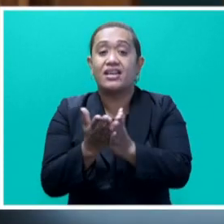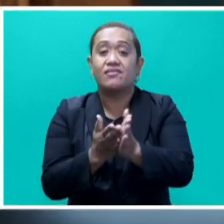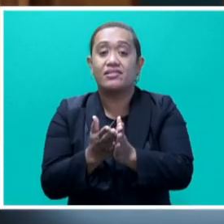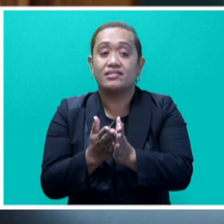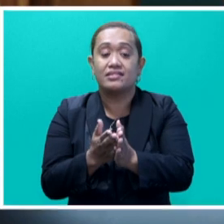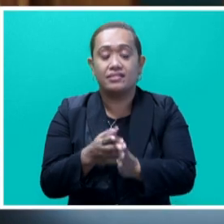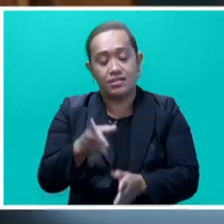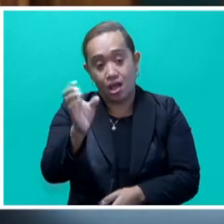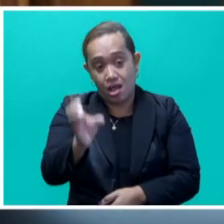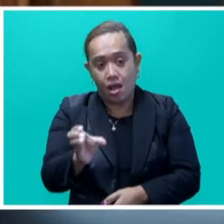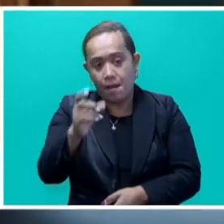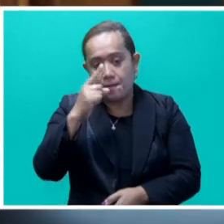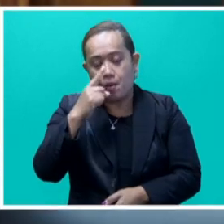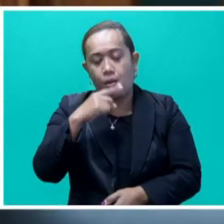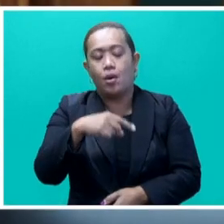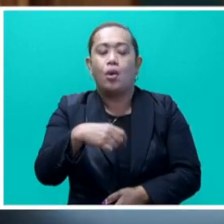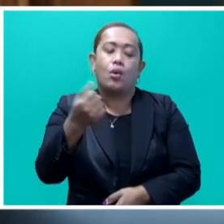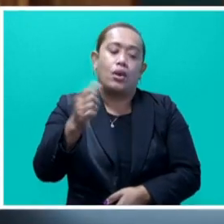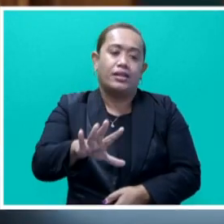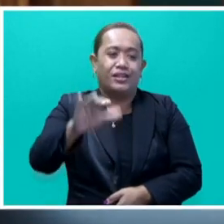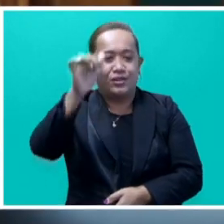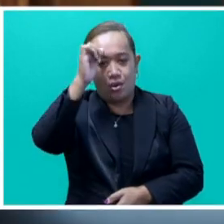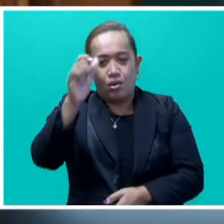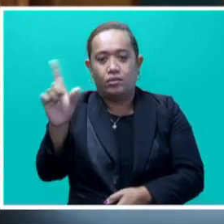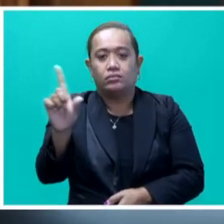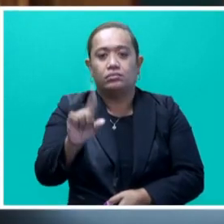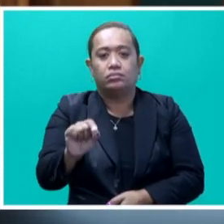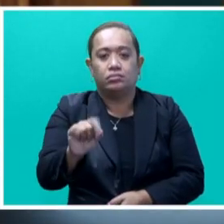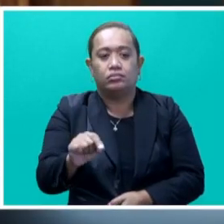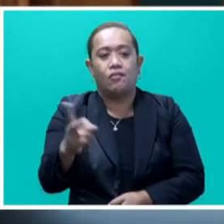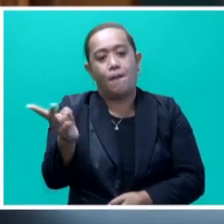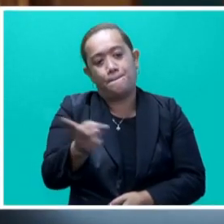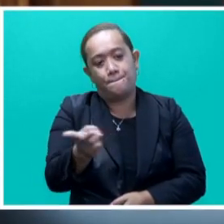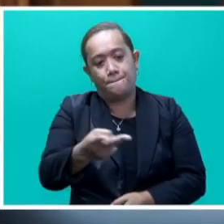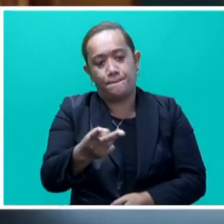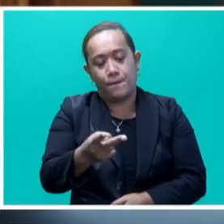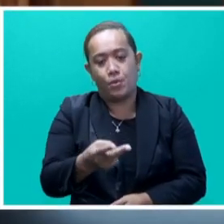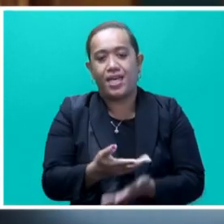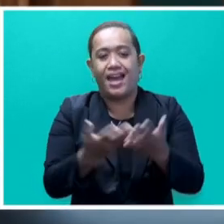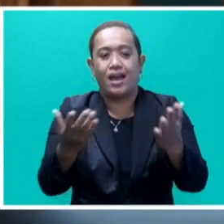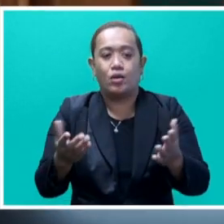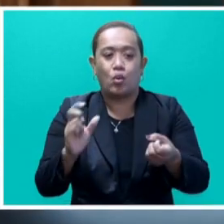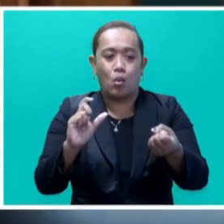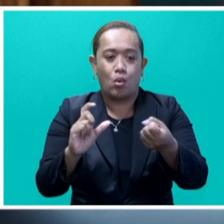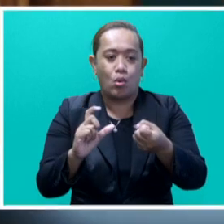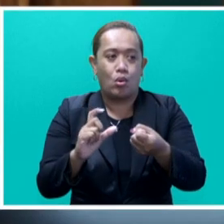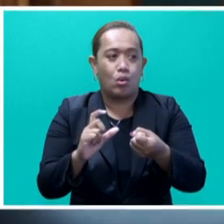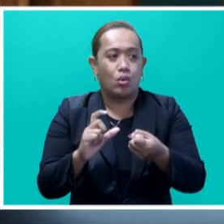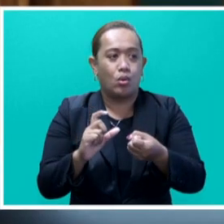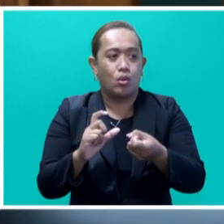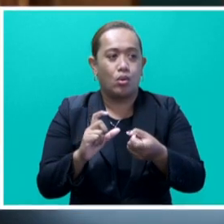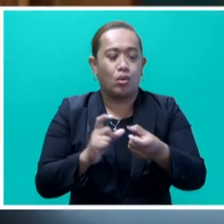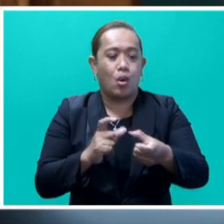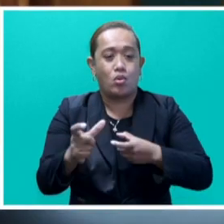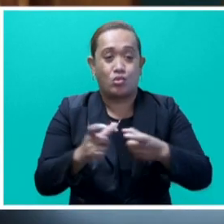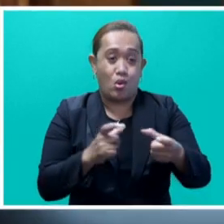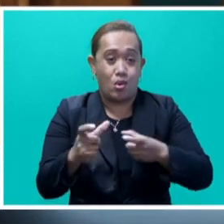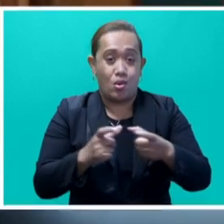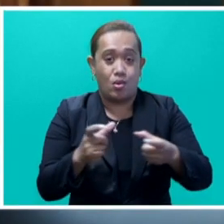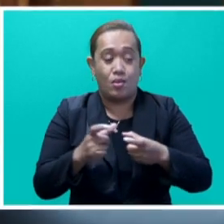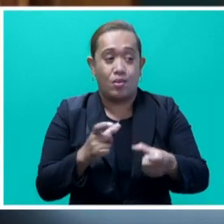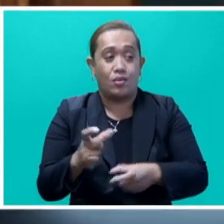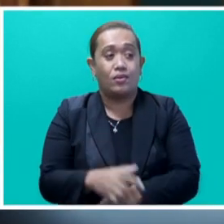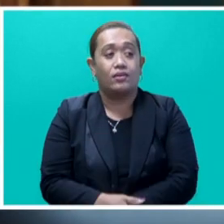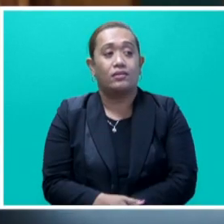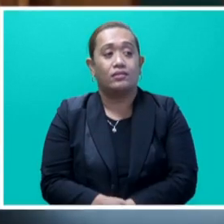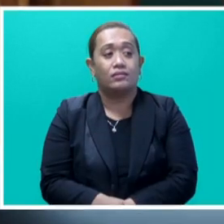the respective ministerial duties and the collective efforts to control the spread of COVID-19. It is a sacrifice they are making